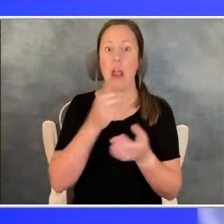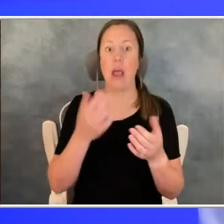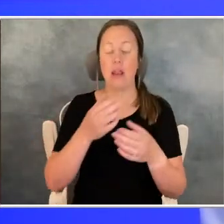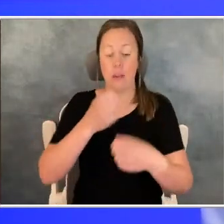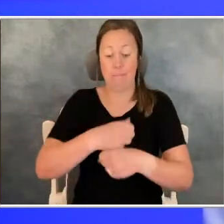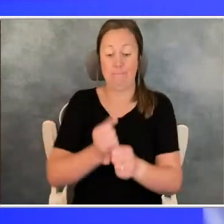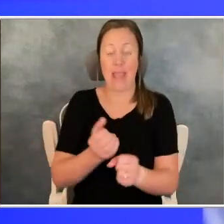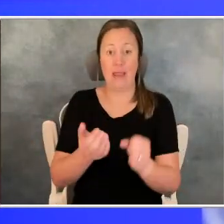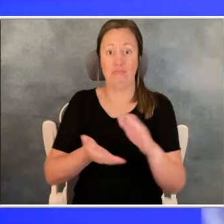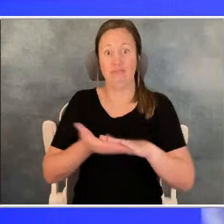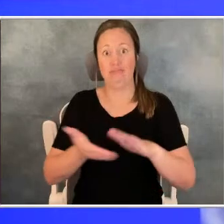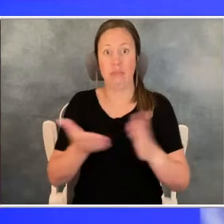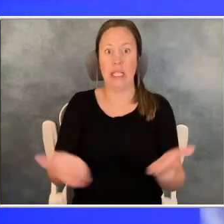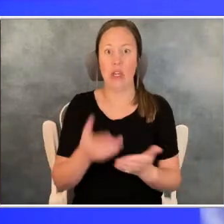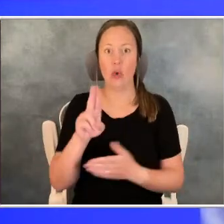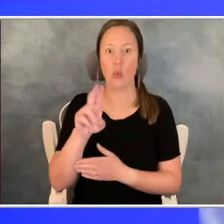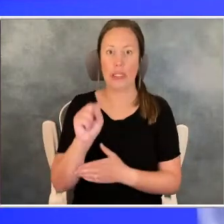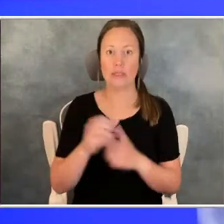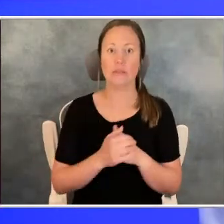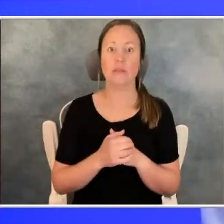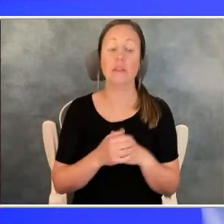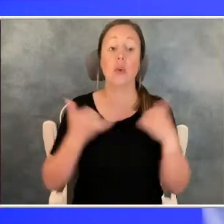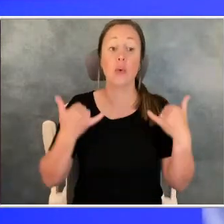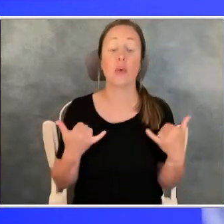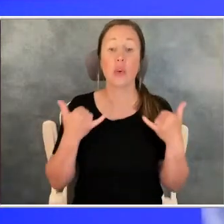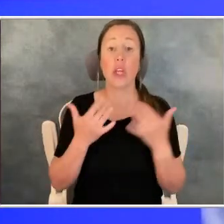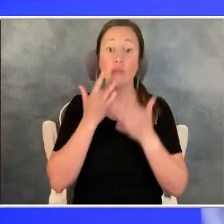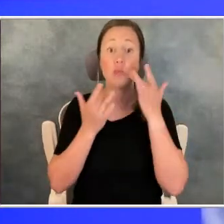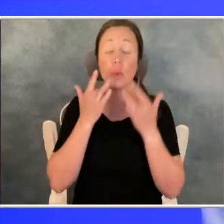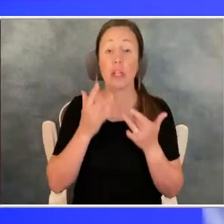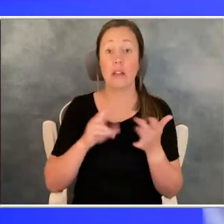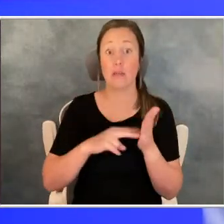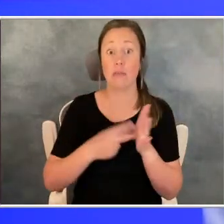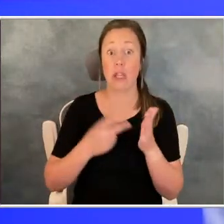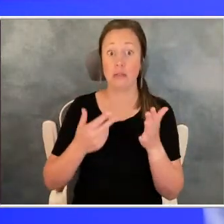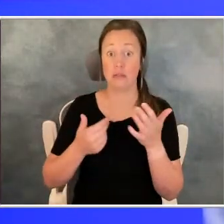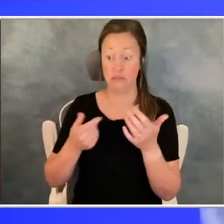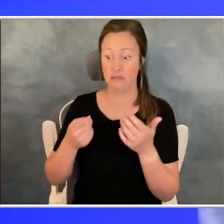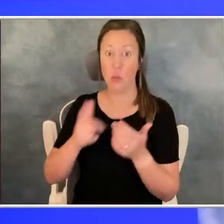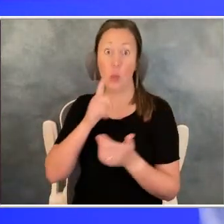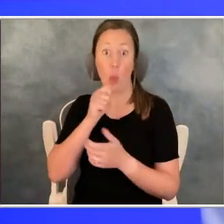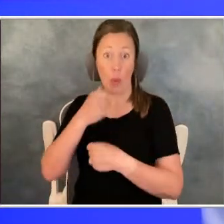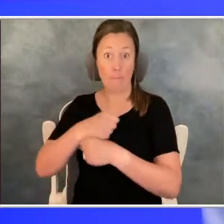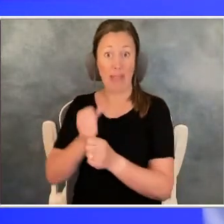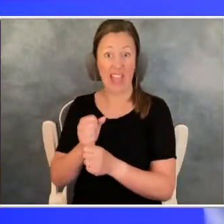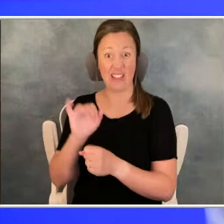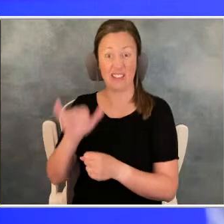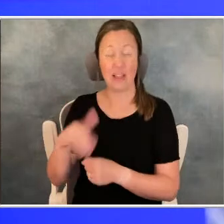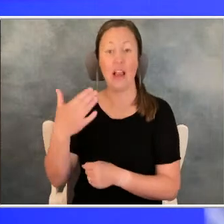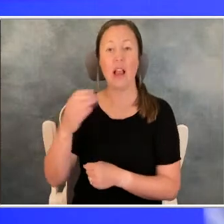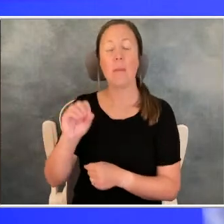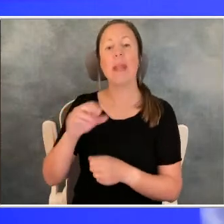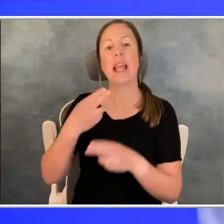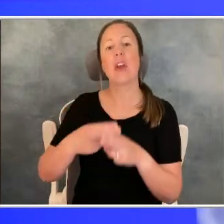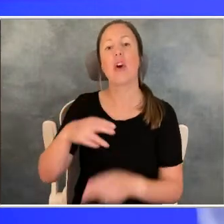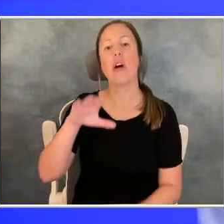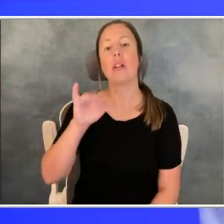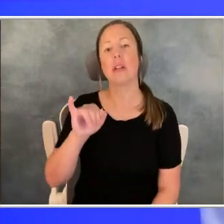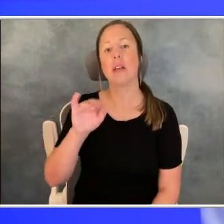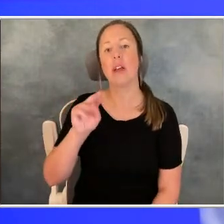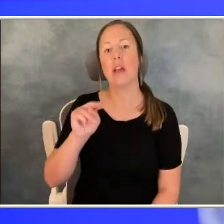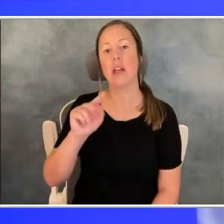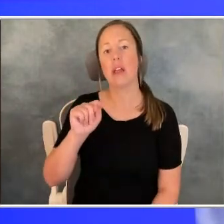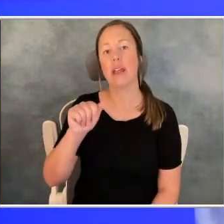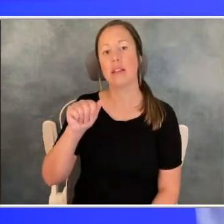what's caused this current shortage is that the major supplier of these two drugs, a company called Intas in India, has some very